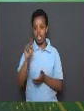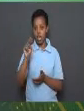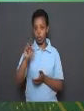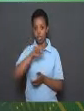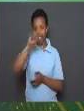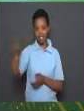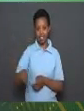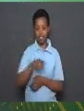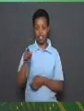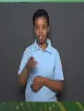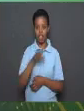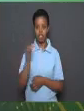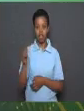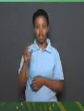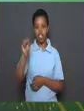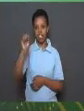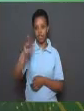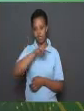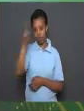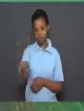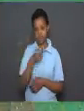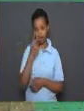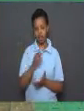cycle and the sulfur cycle.